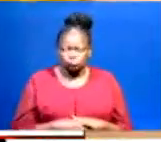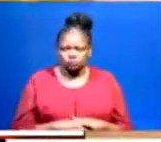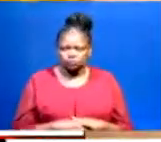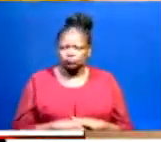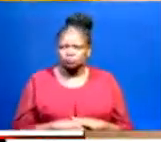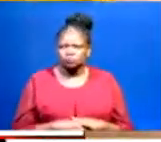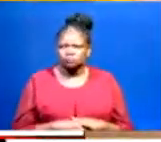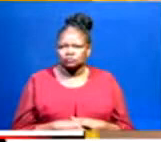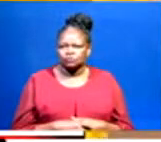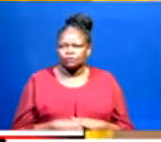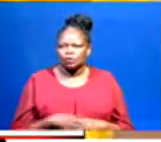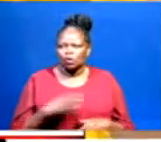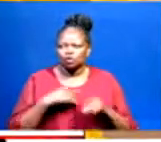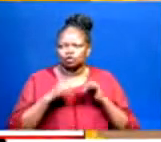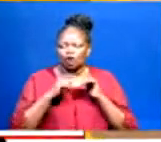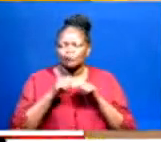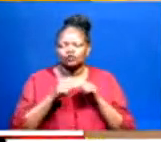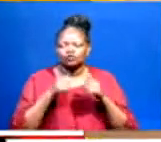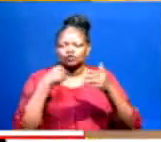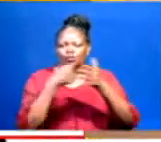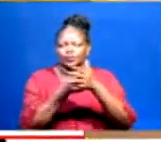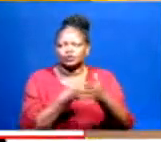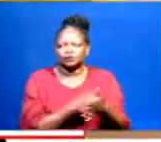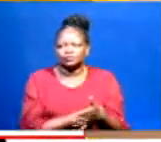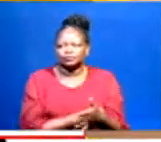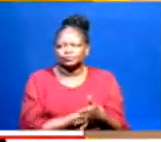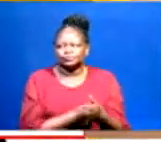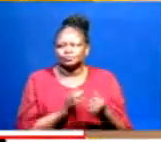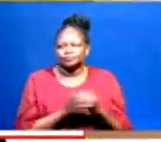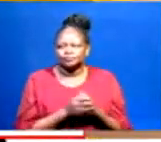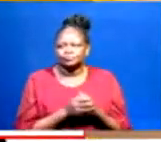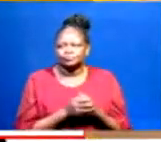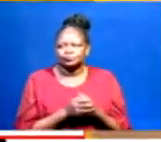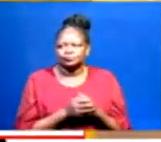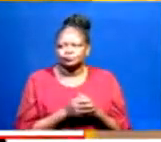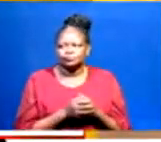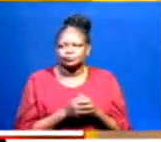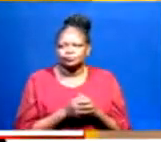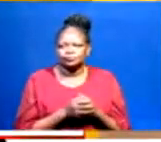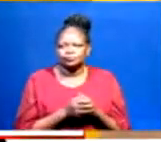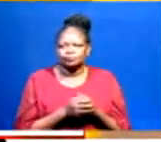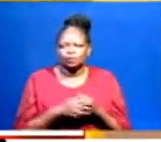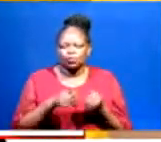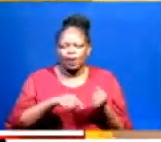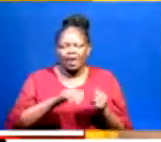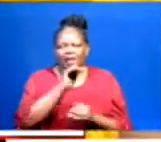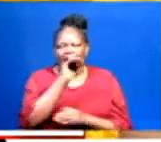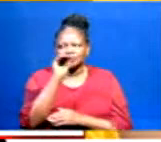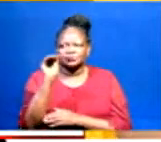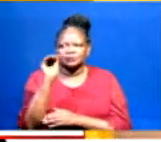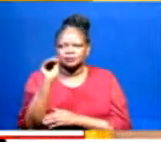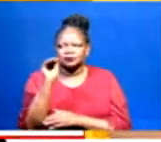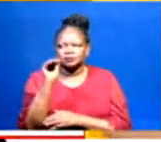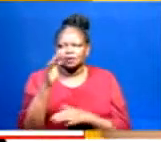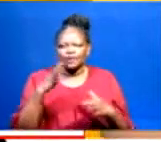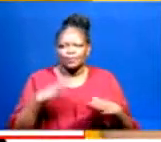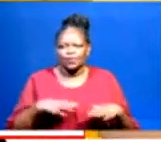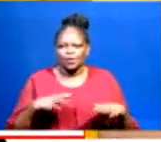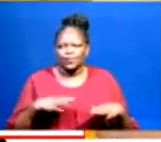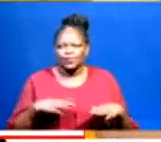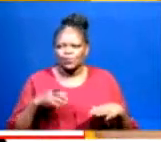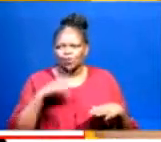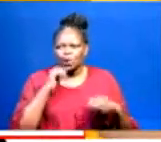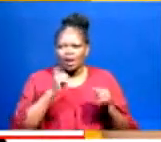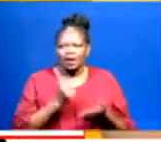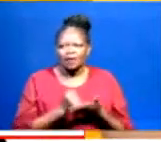only talk about sponsorship. We are asking people who are able to assist